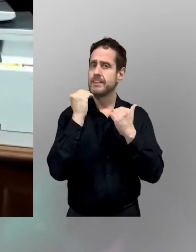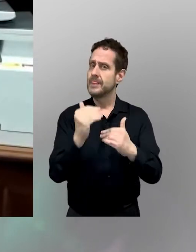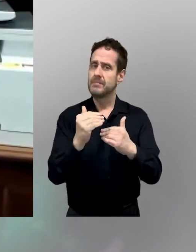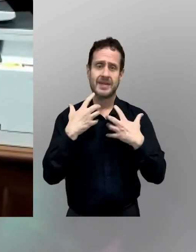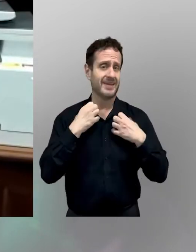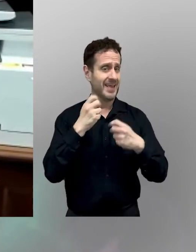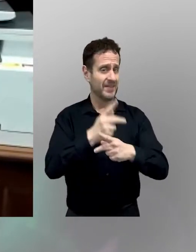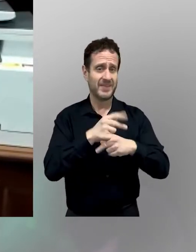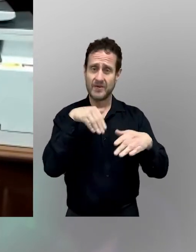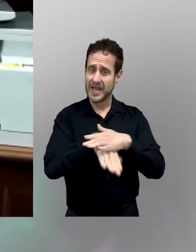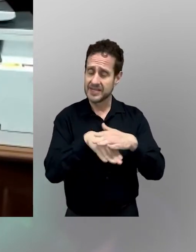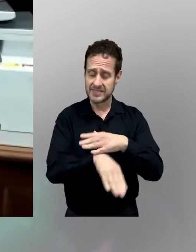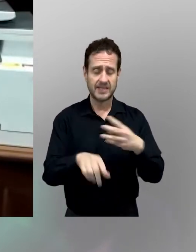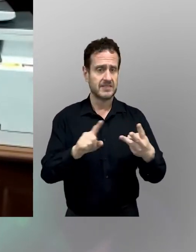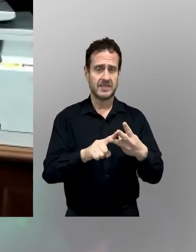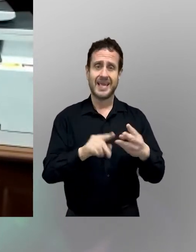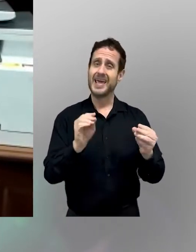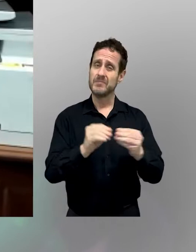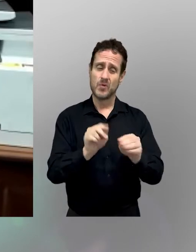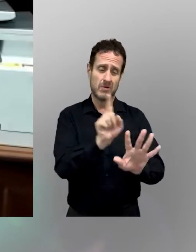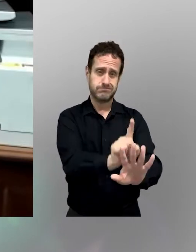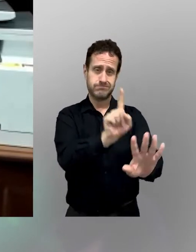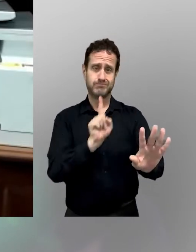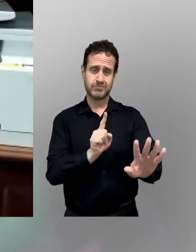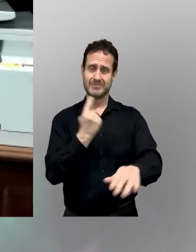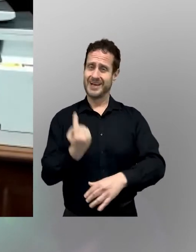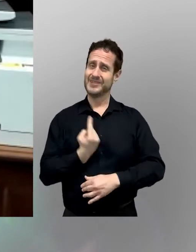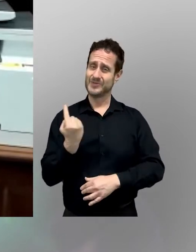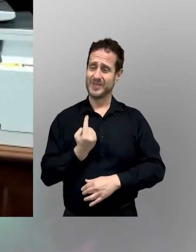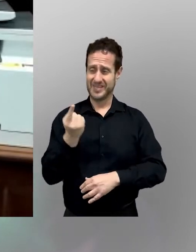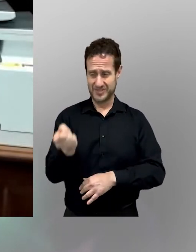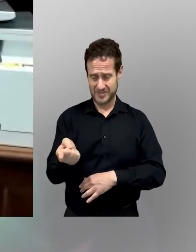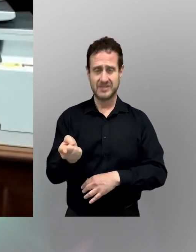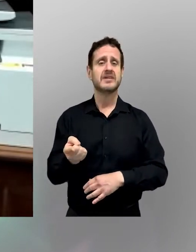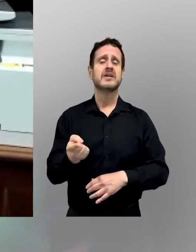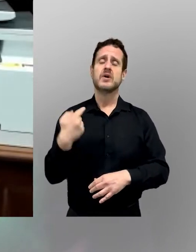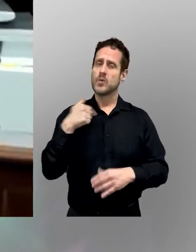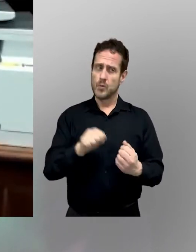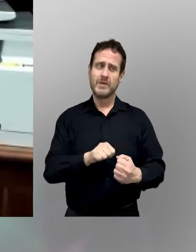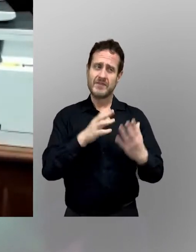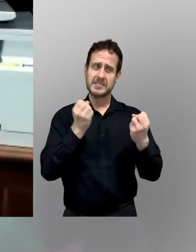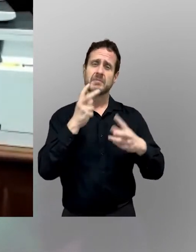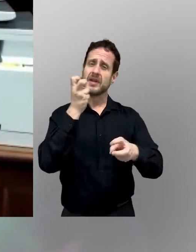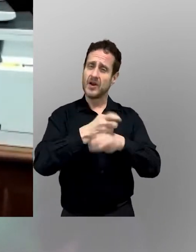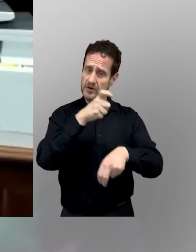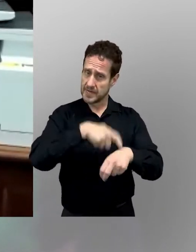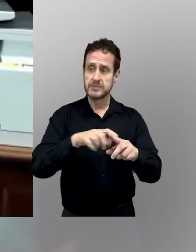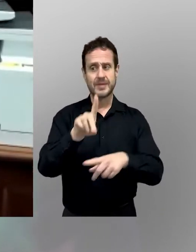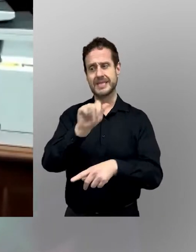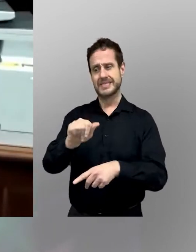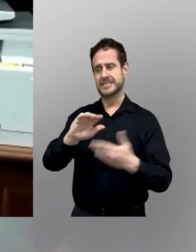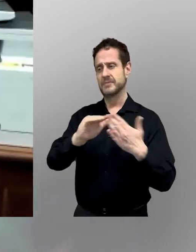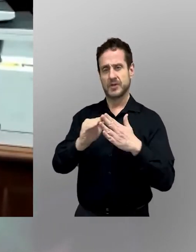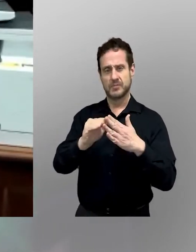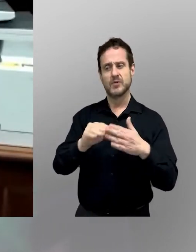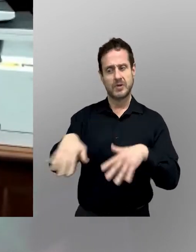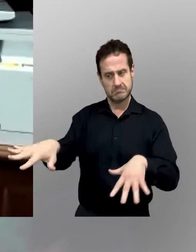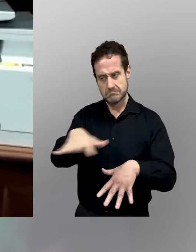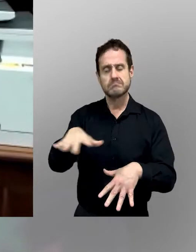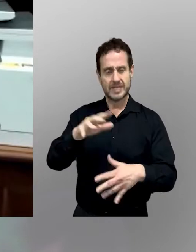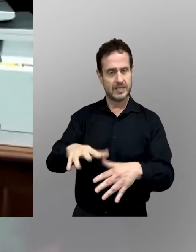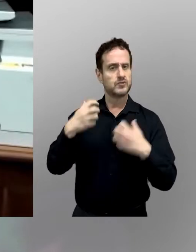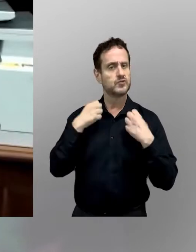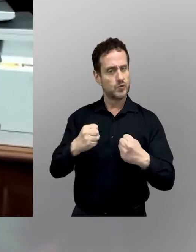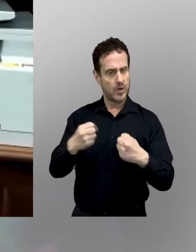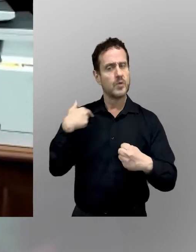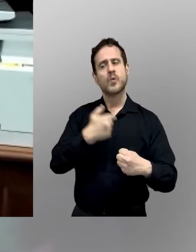losses, limited access to healthcare, and increased social isolation. Despite all the hardships we face, the disability community